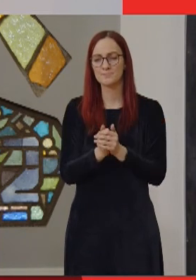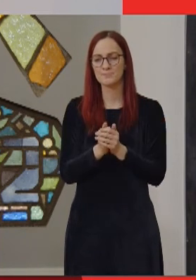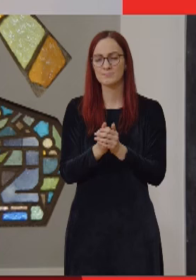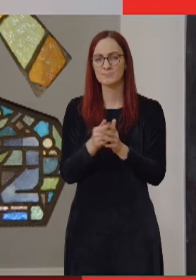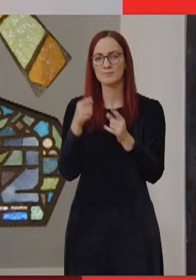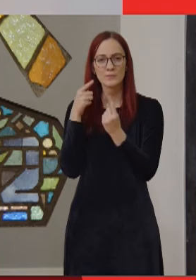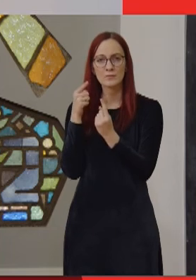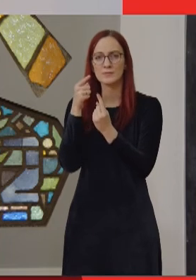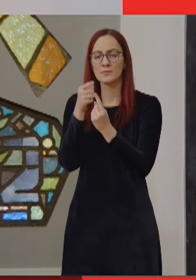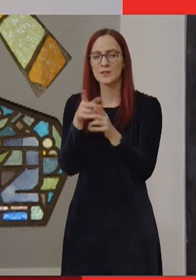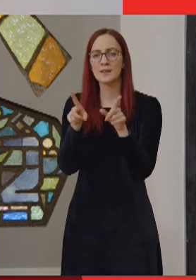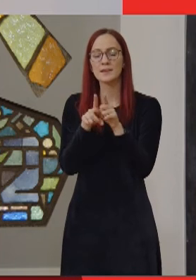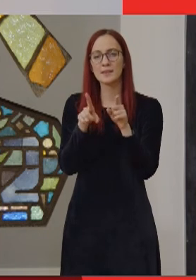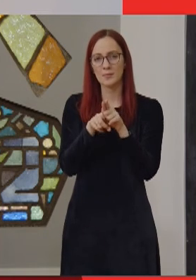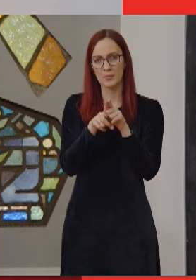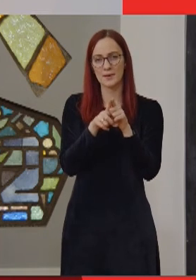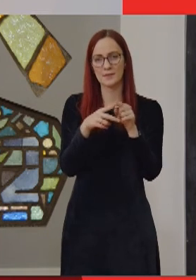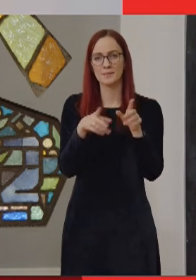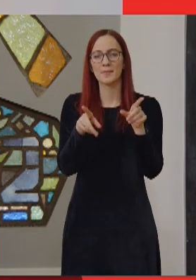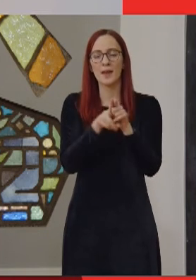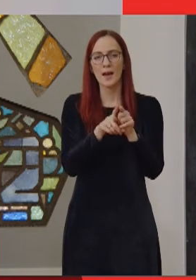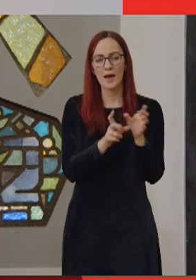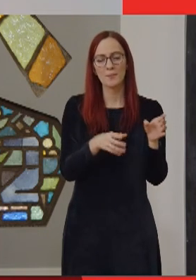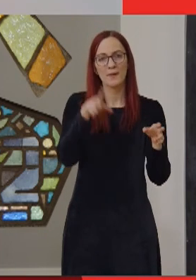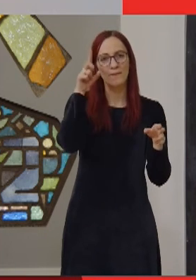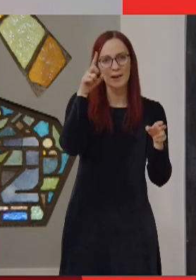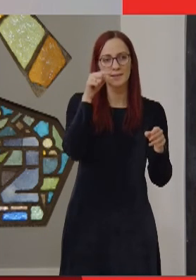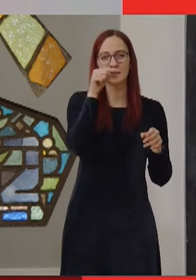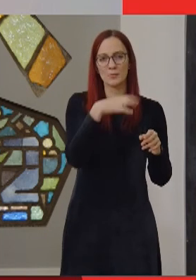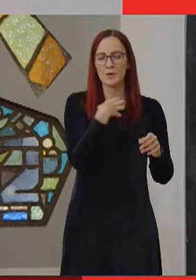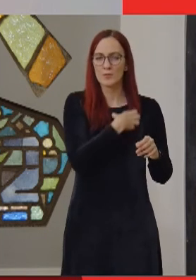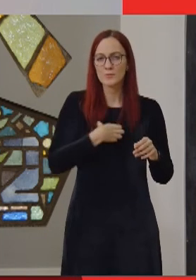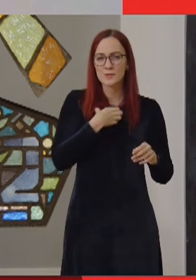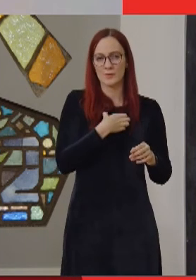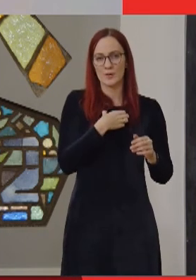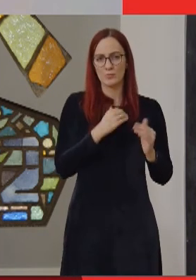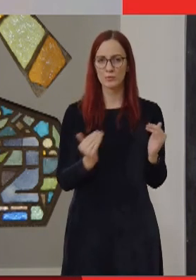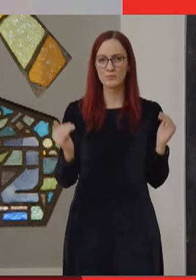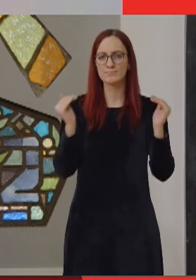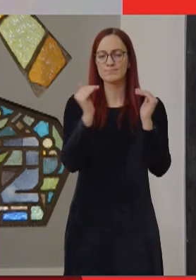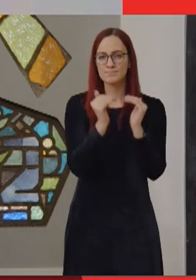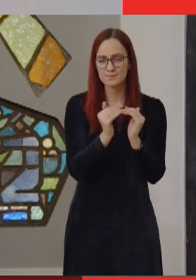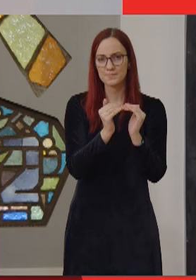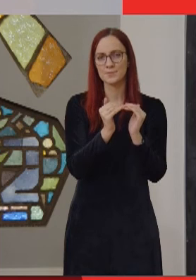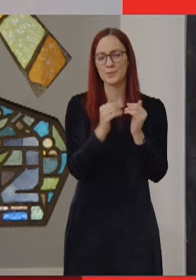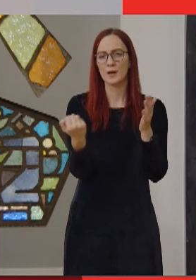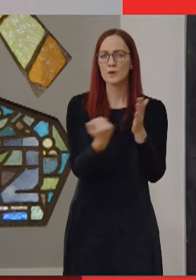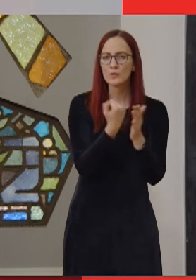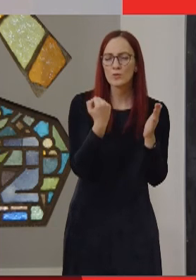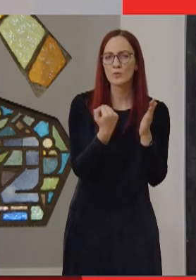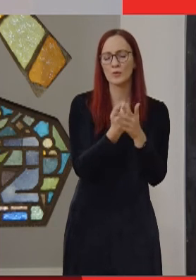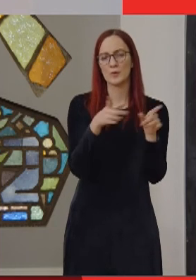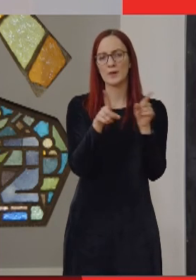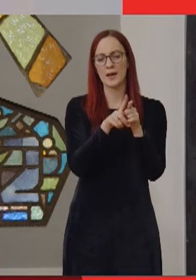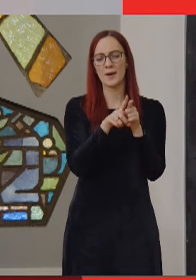would be a very good indicator that Lithuania joins those countries which see